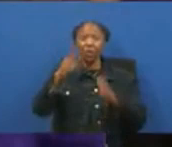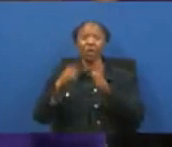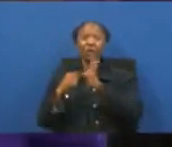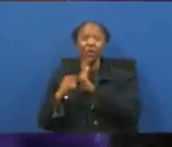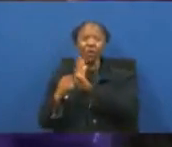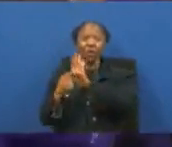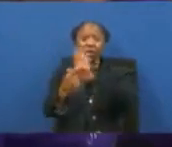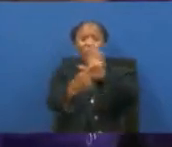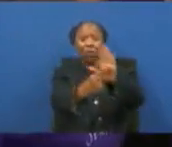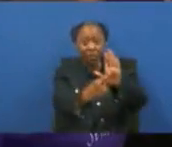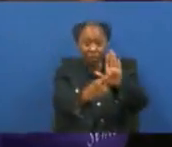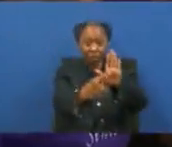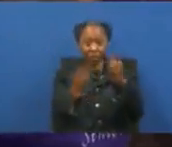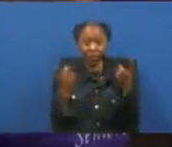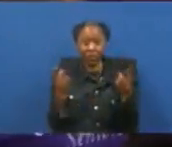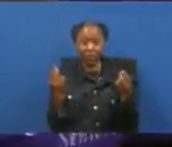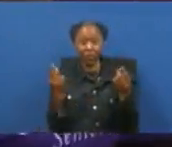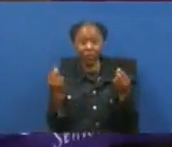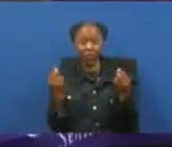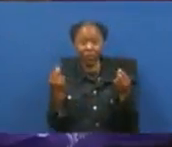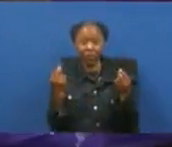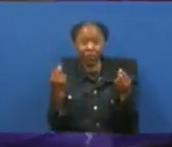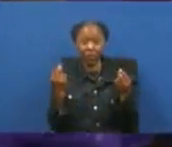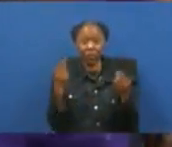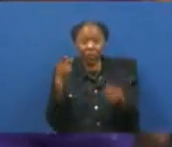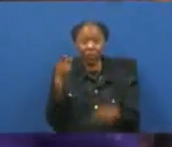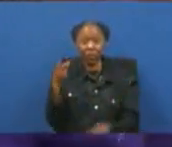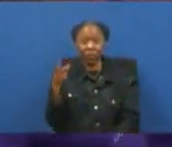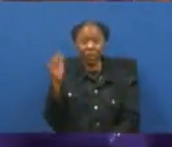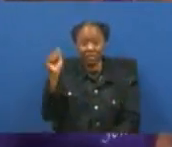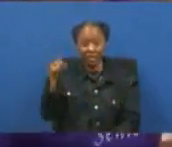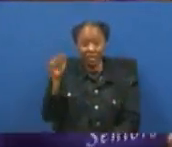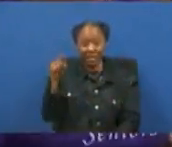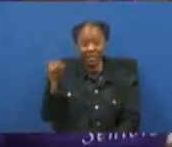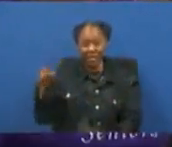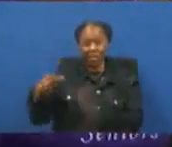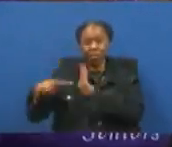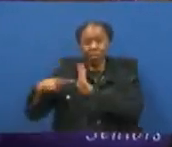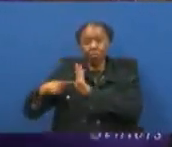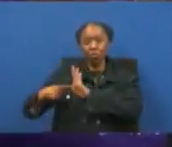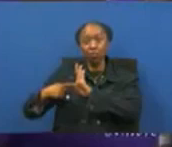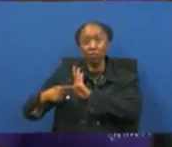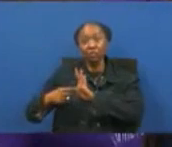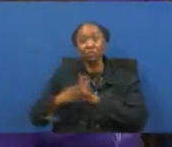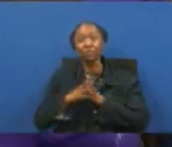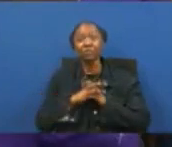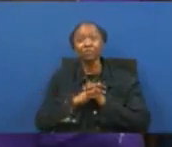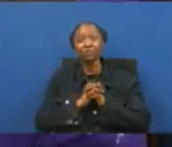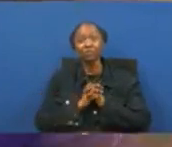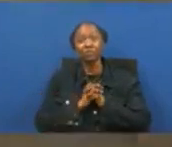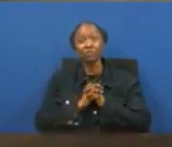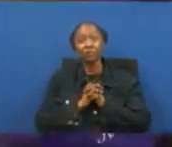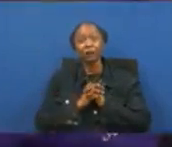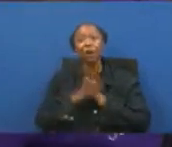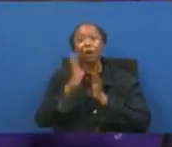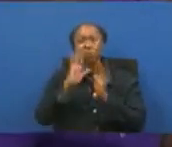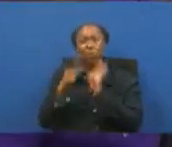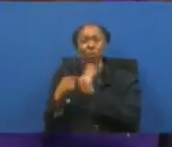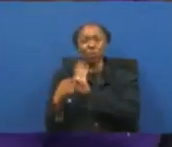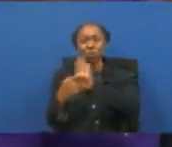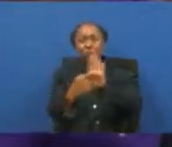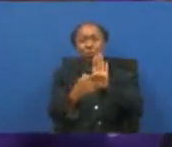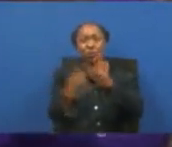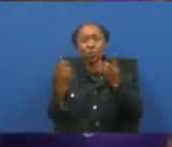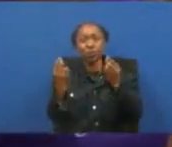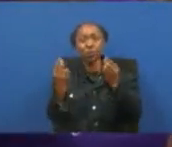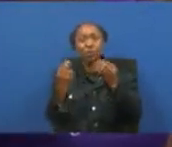represent that 100. Yes, that 100. Those in the back are going to sing. And